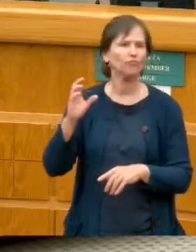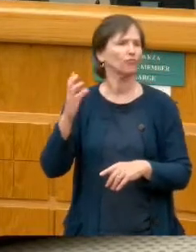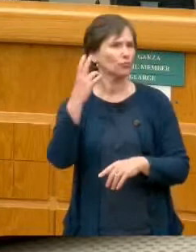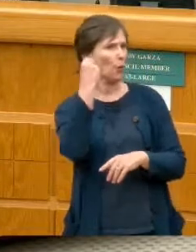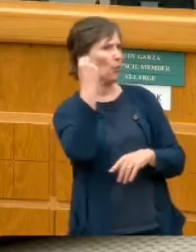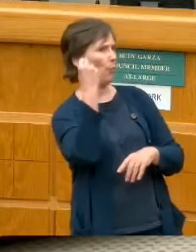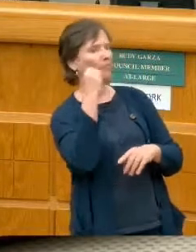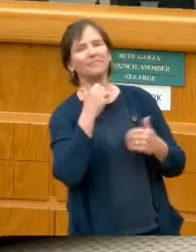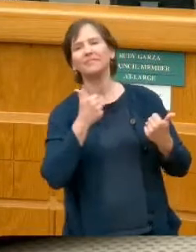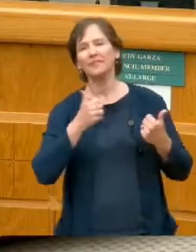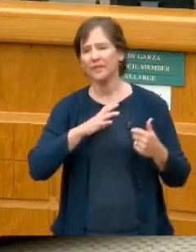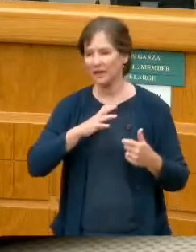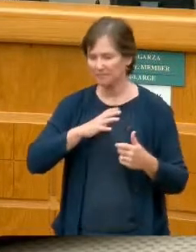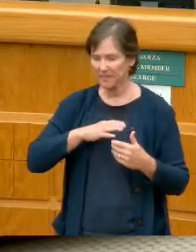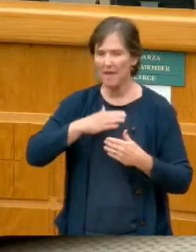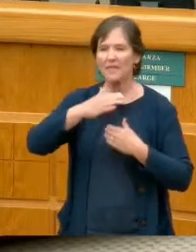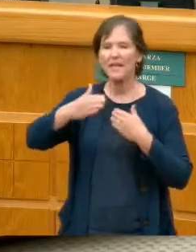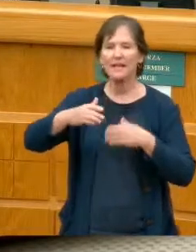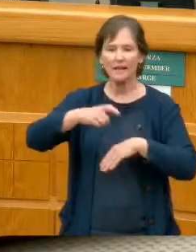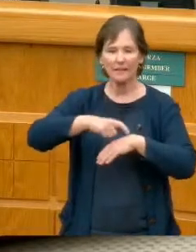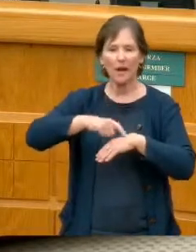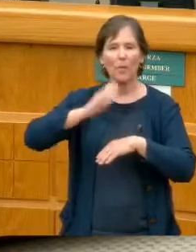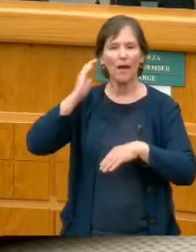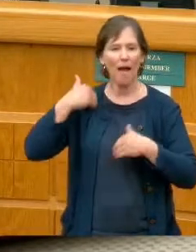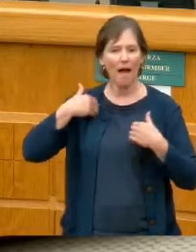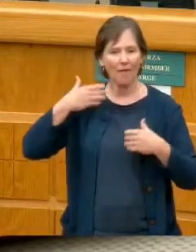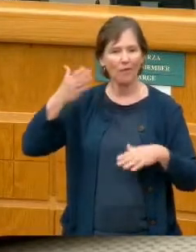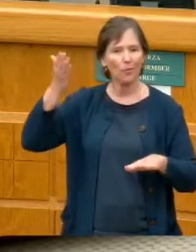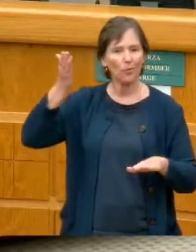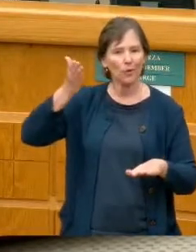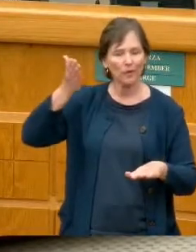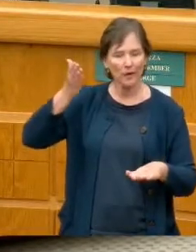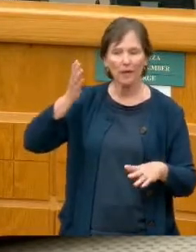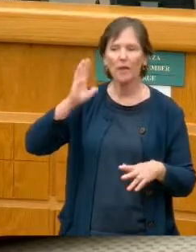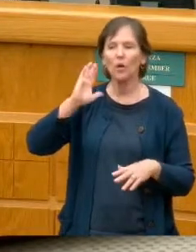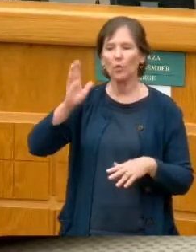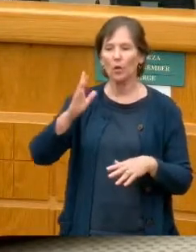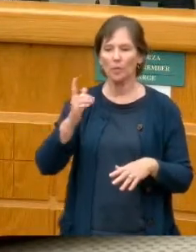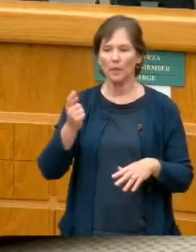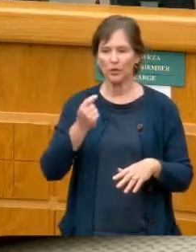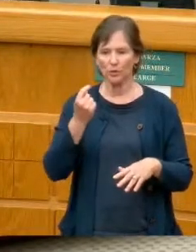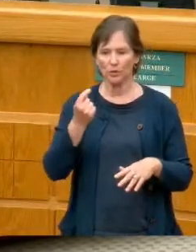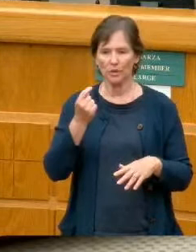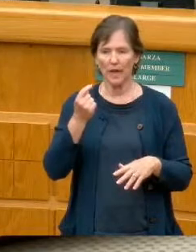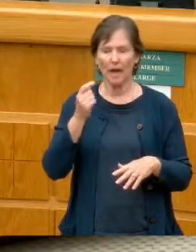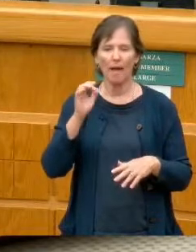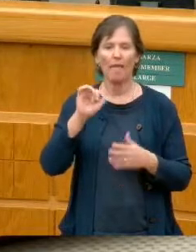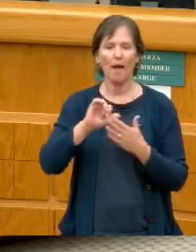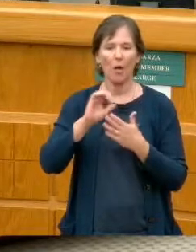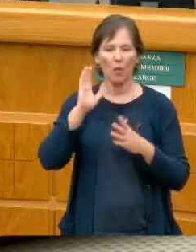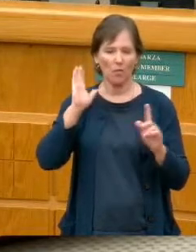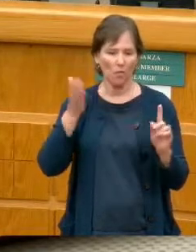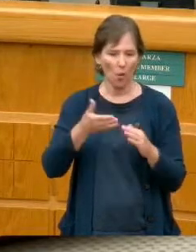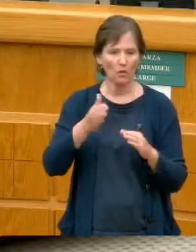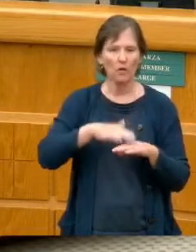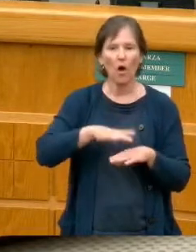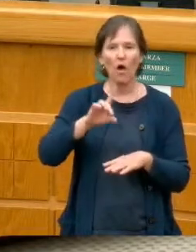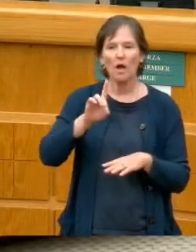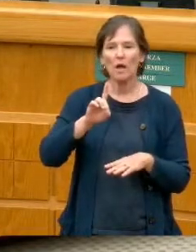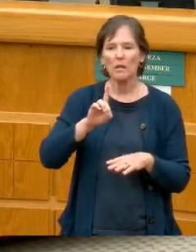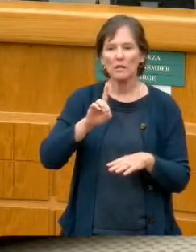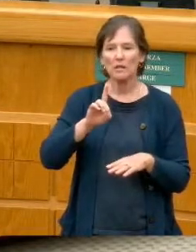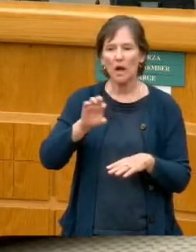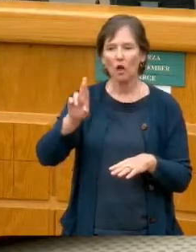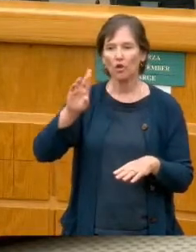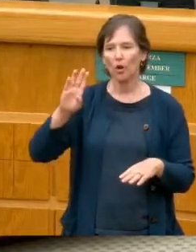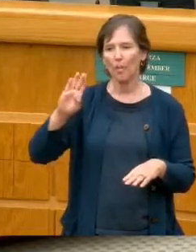press briefing will be Tuesday, and that'll be focused primarily on Dr. Bird from Texas A&M University and his team, and they'll be providing